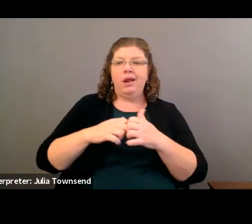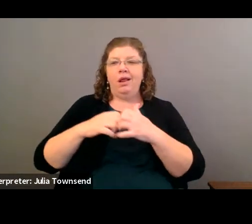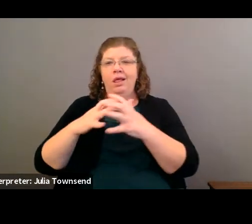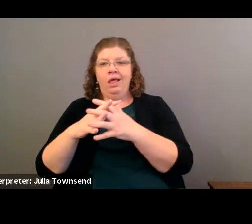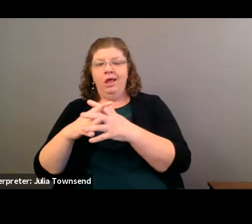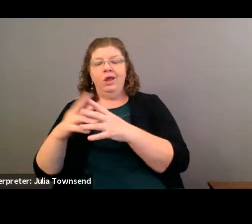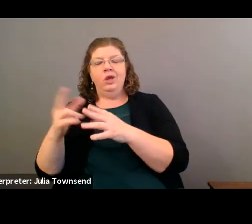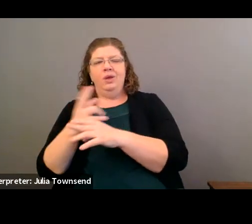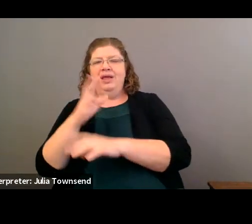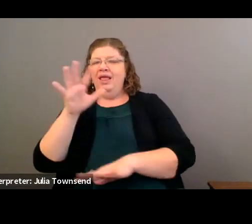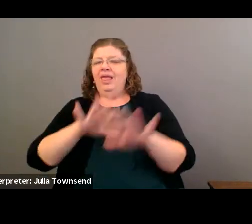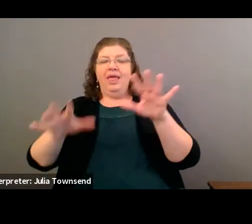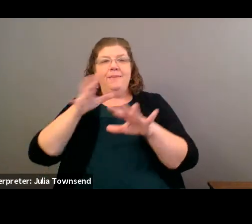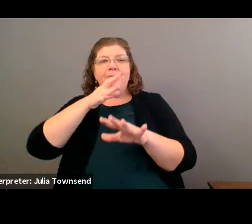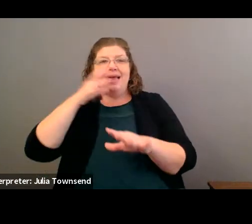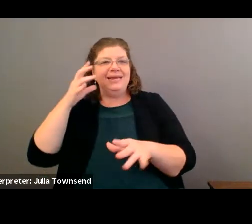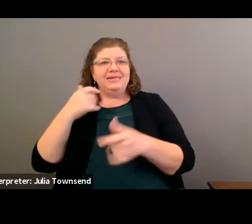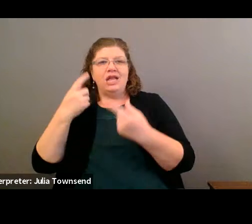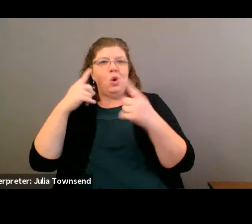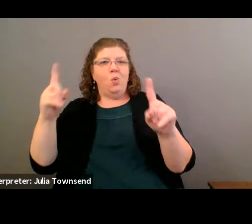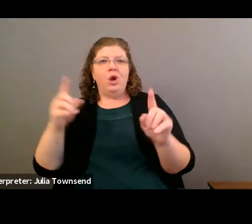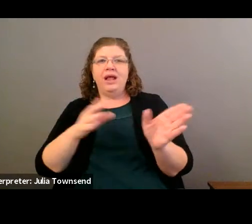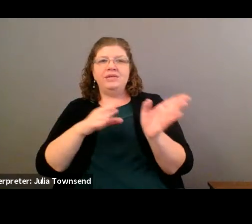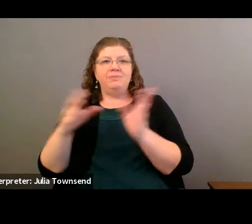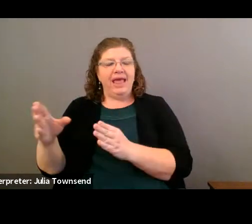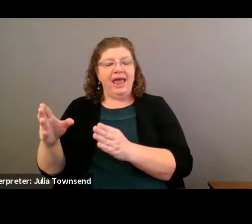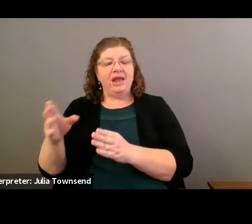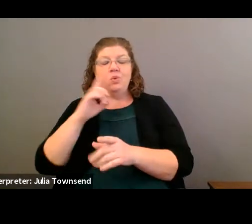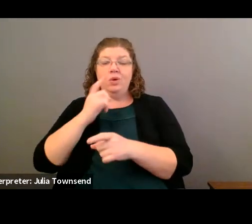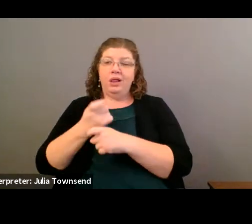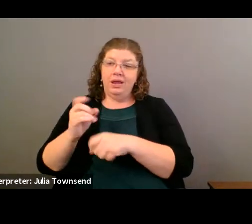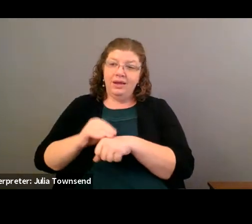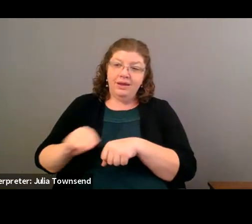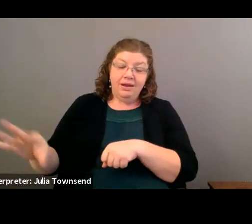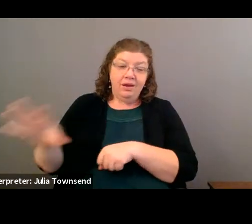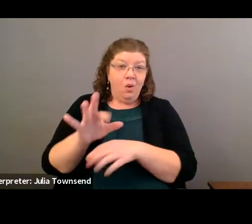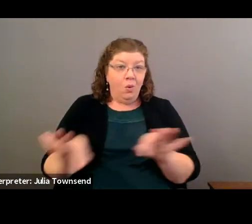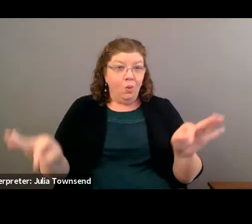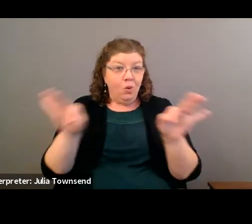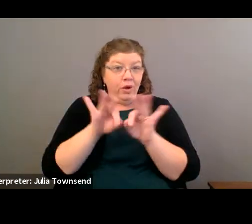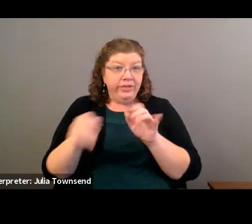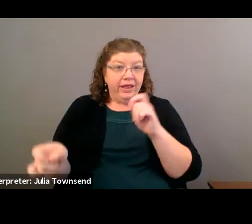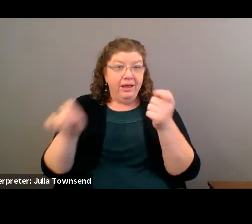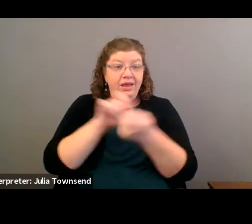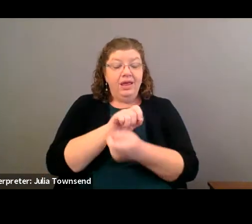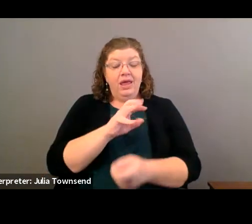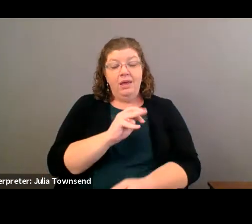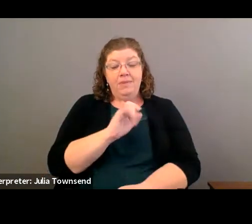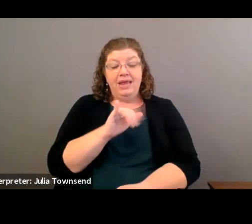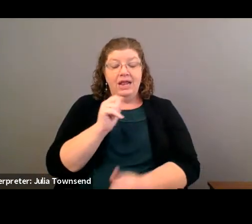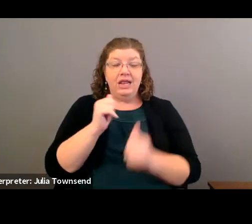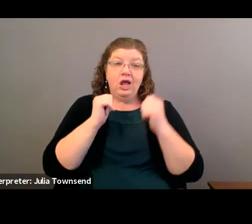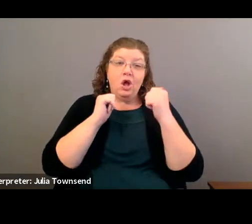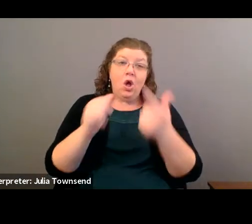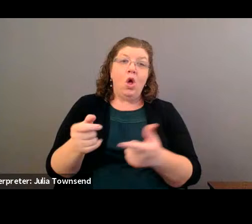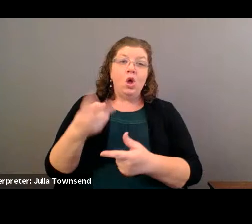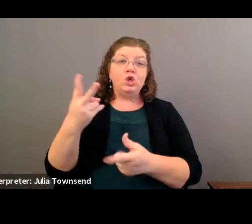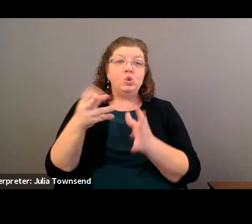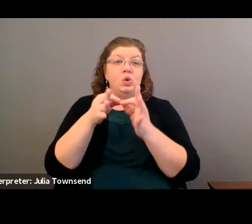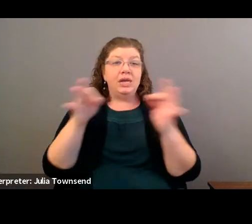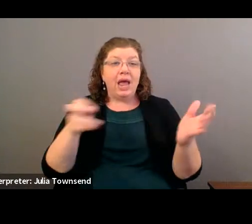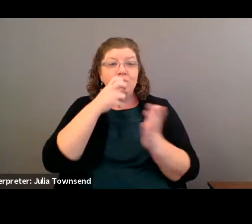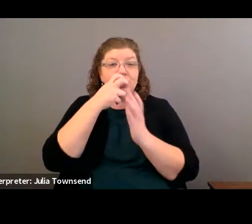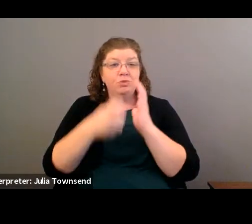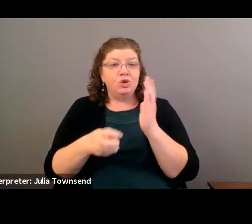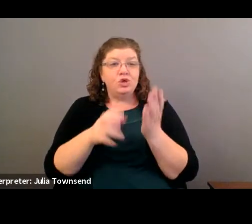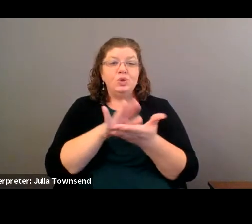doesn't work as planned. Is the collateral damage worth it in converting McKinley to an all dual language immersion school? It doesn't